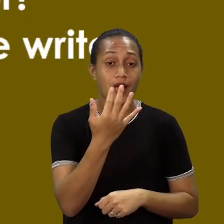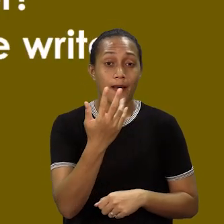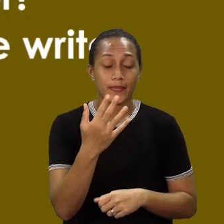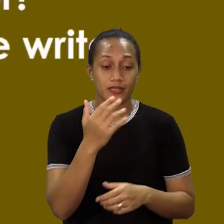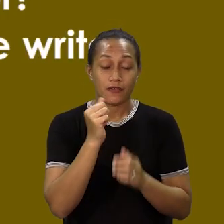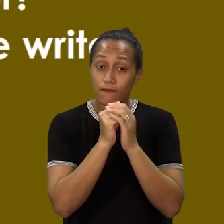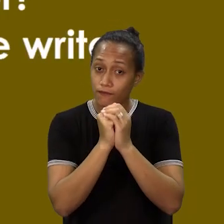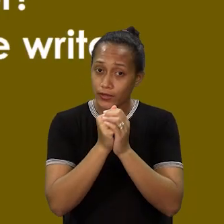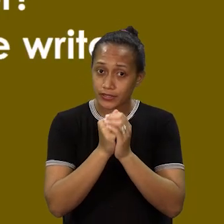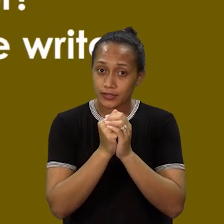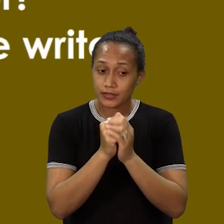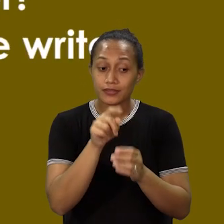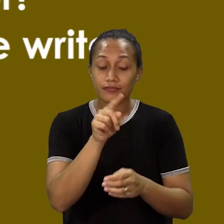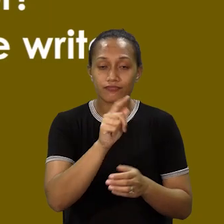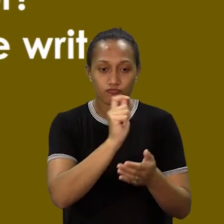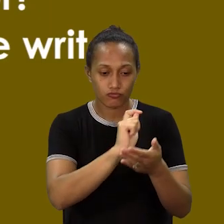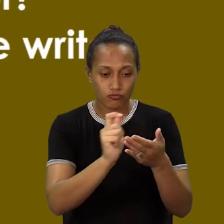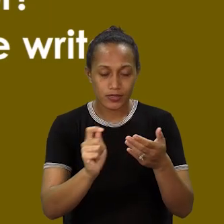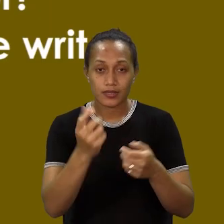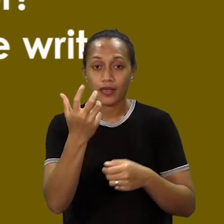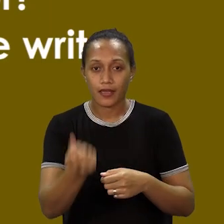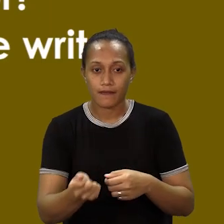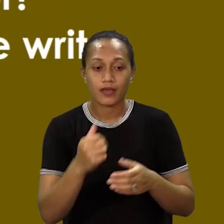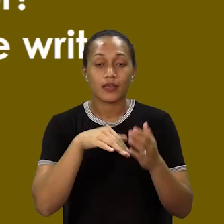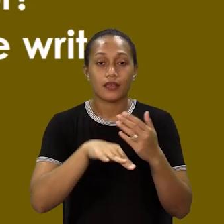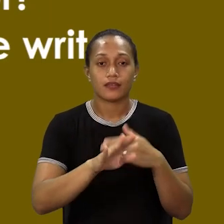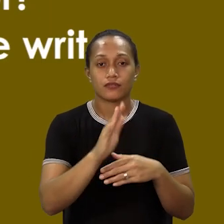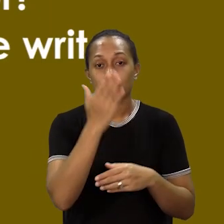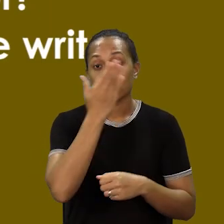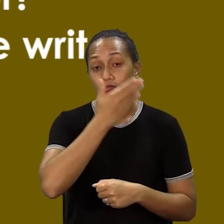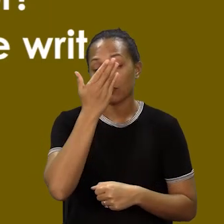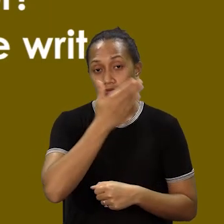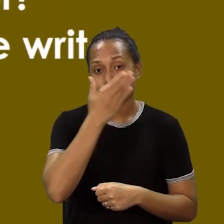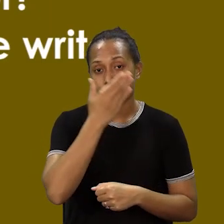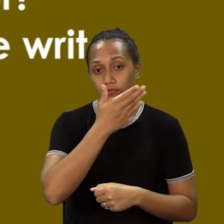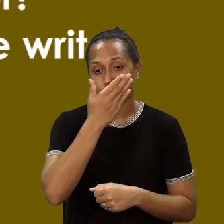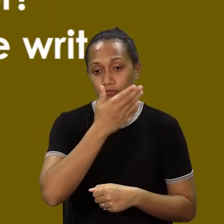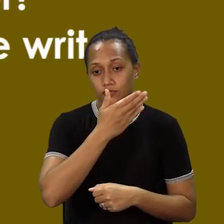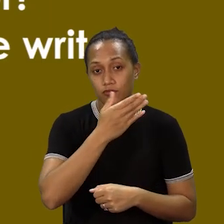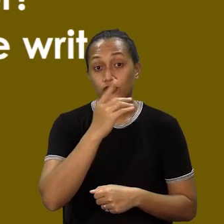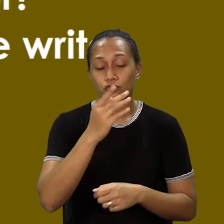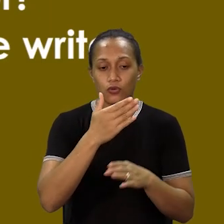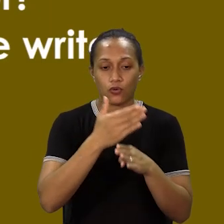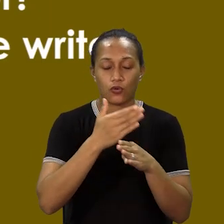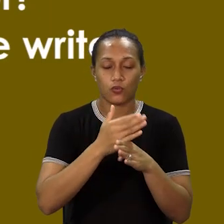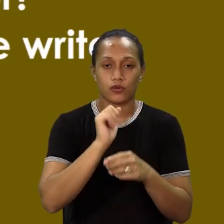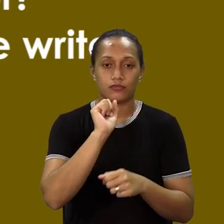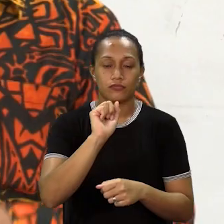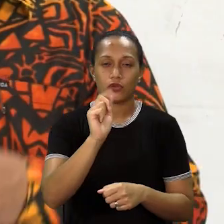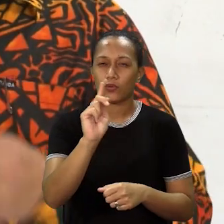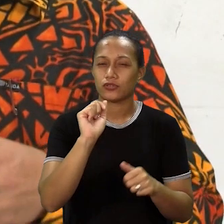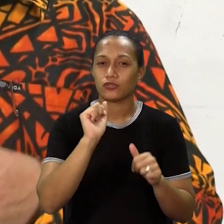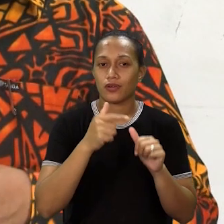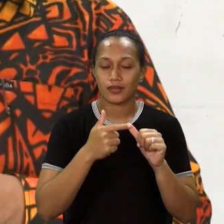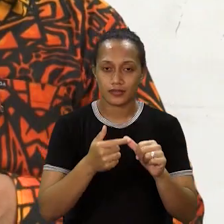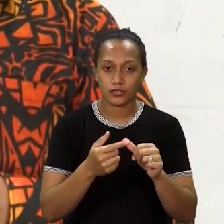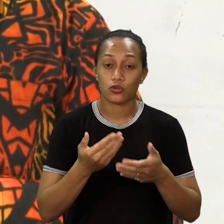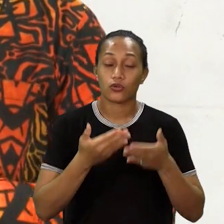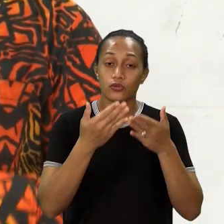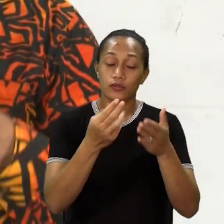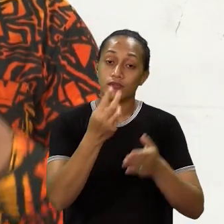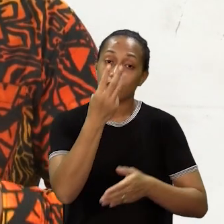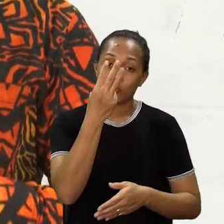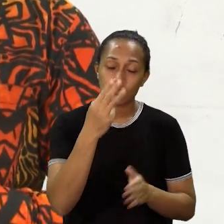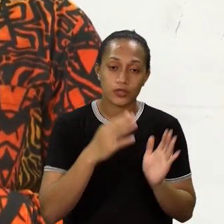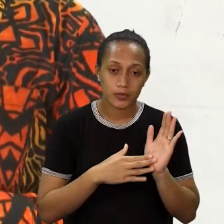school? How many friends does the writer have in school? Right? Work on your